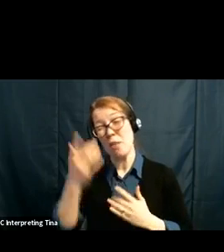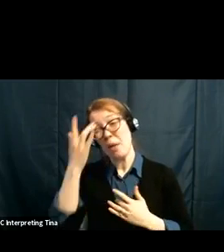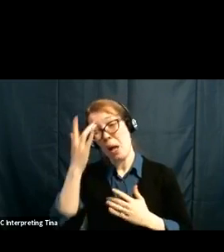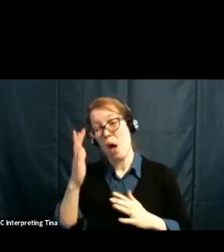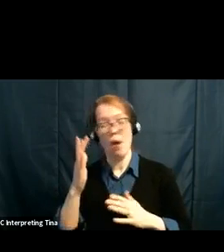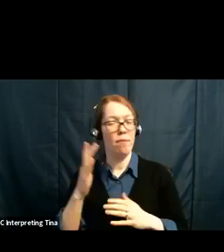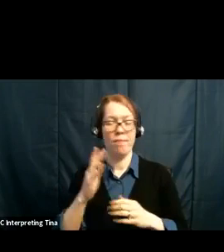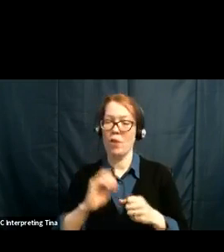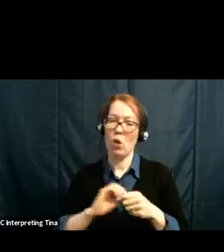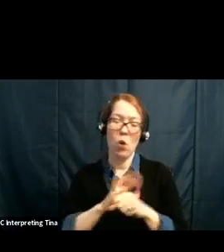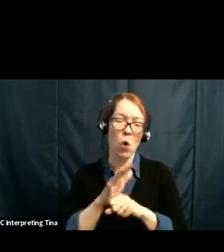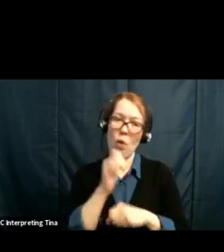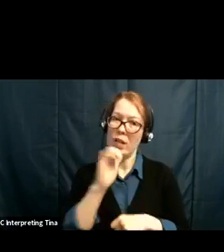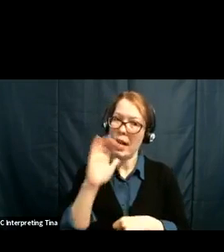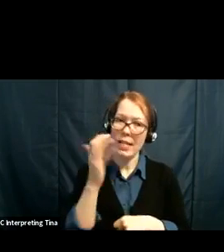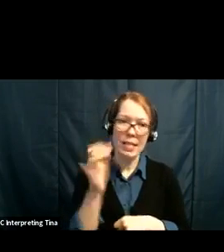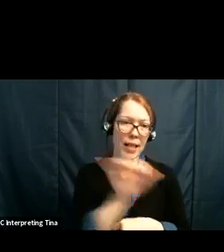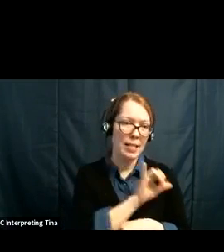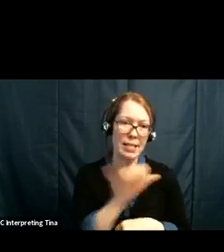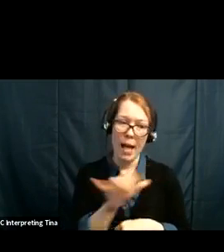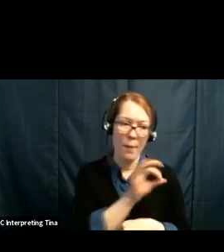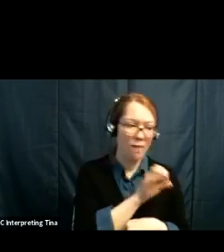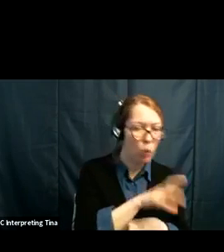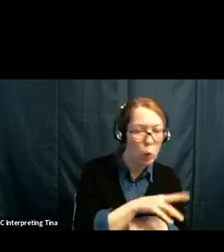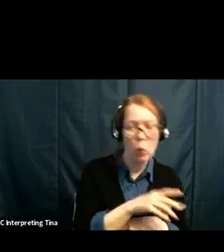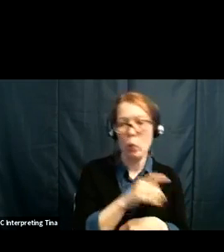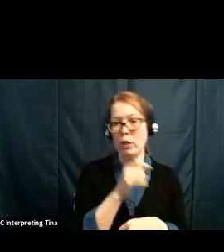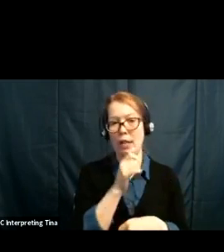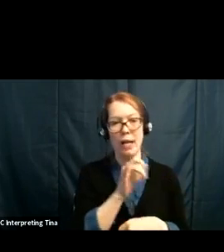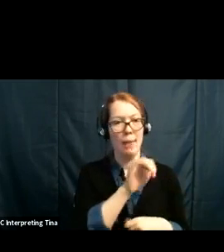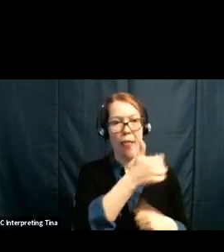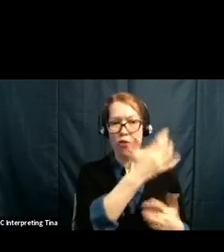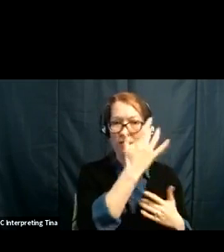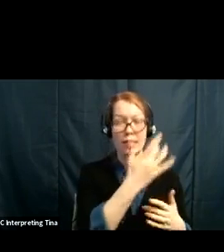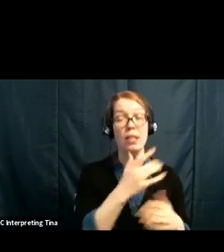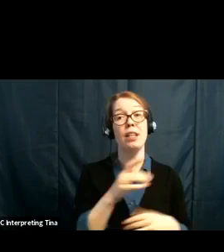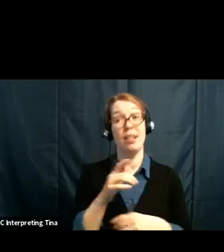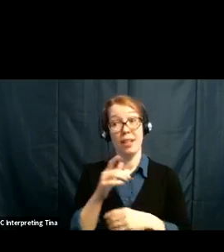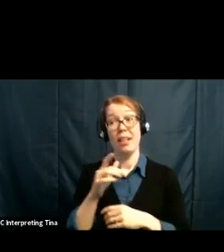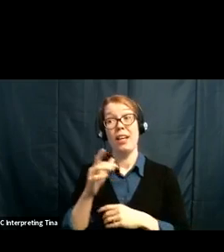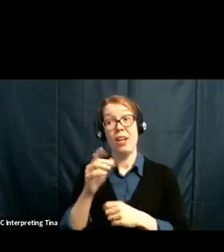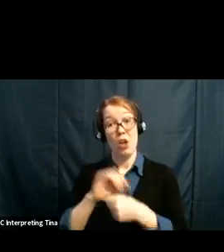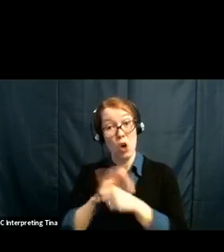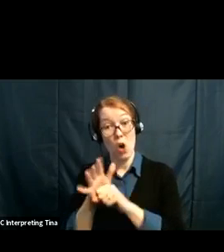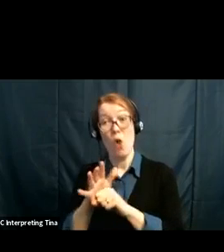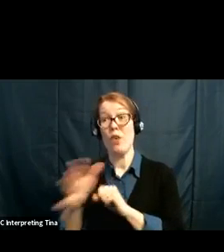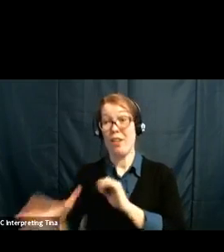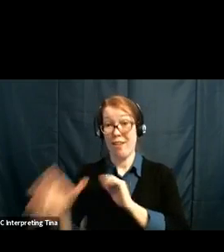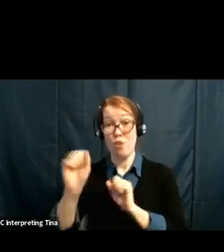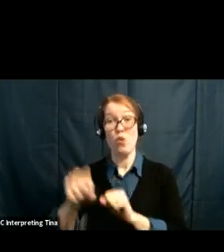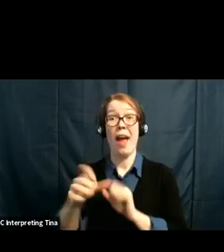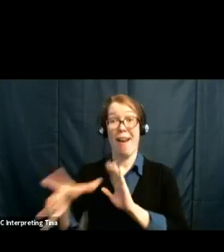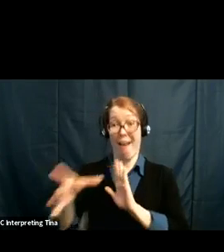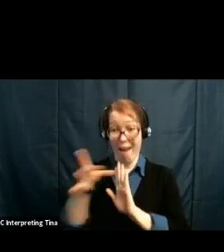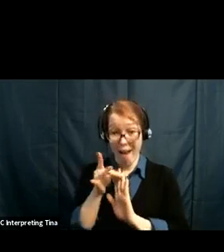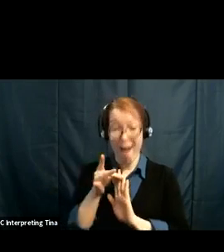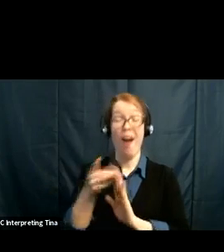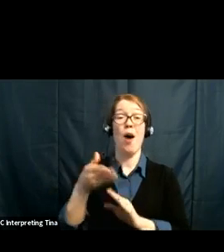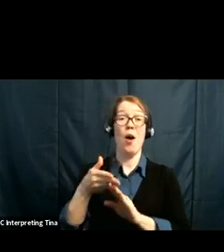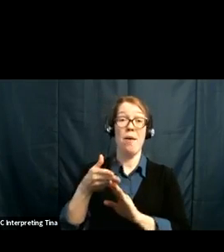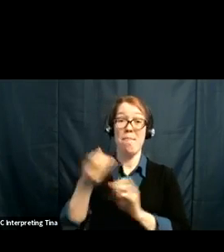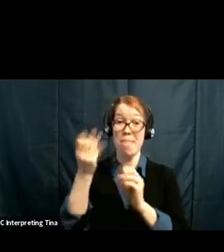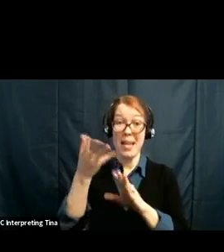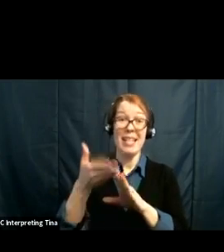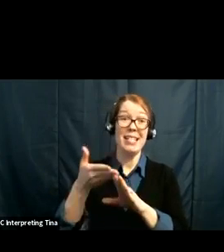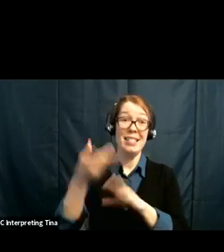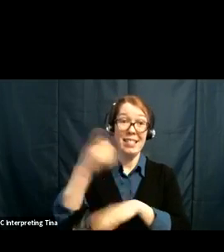doesn't appear to be that way. It appears you can transmit the disease long before, days before you feel ill. So if you know that